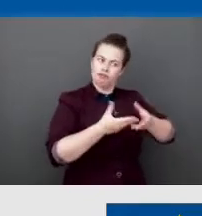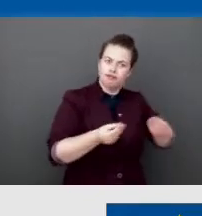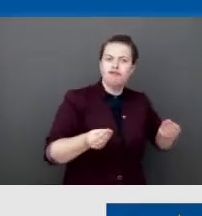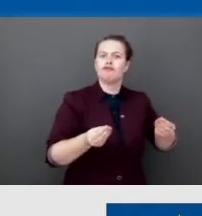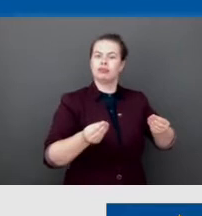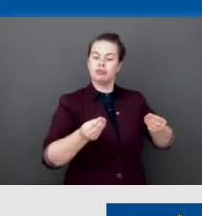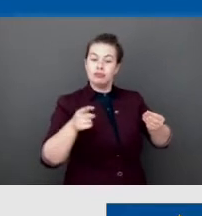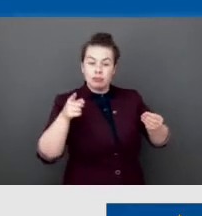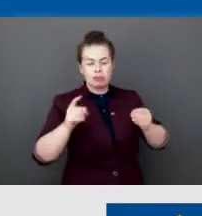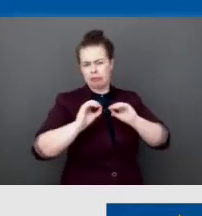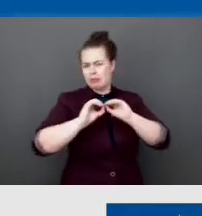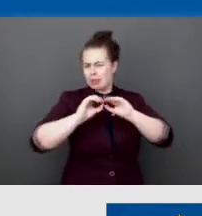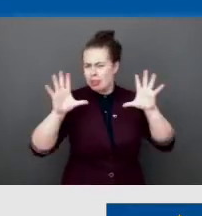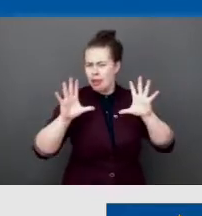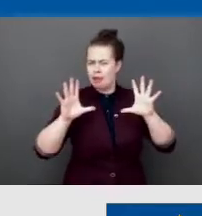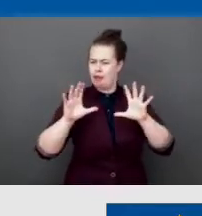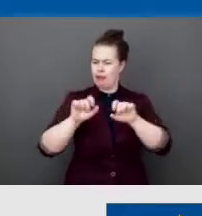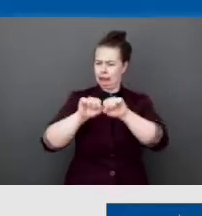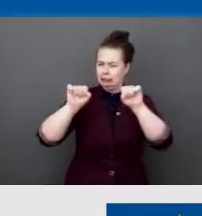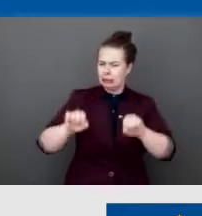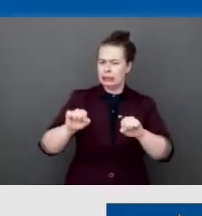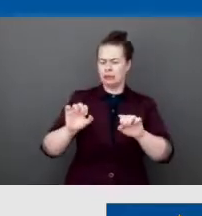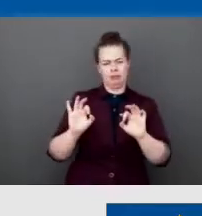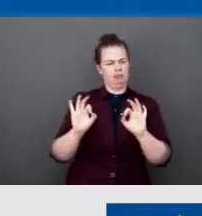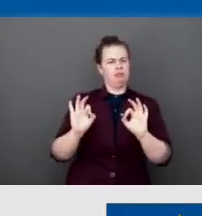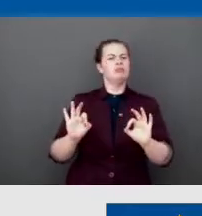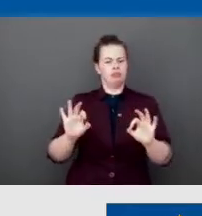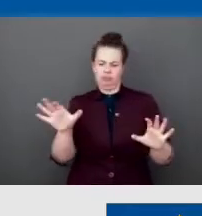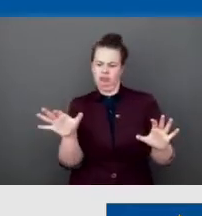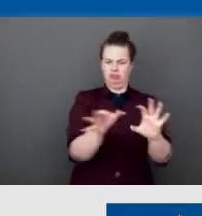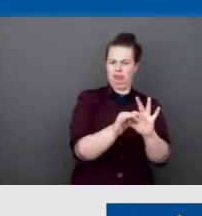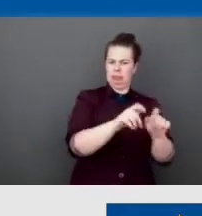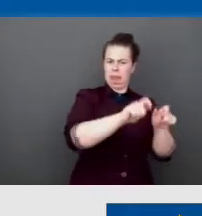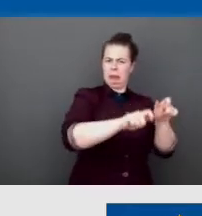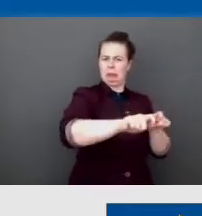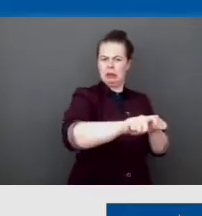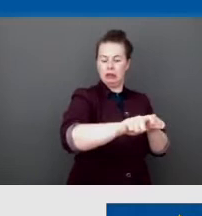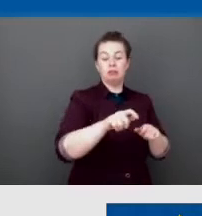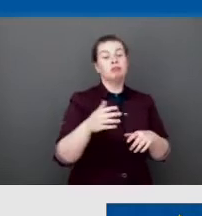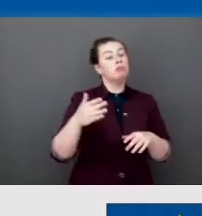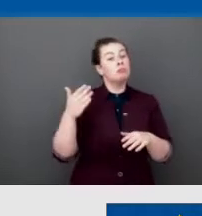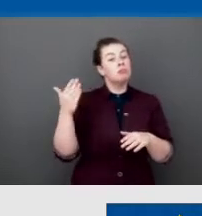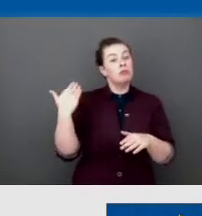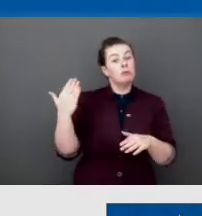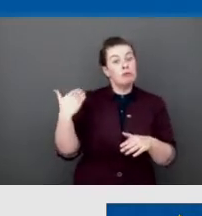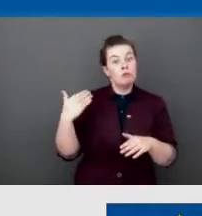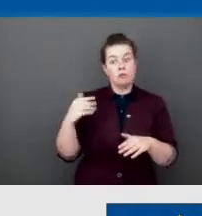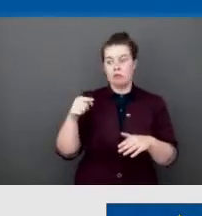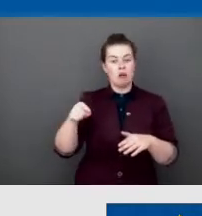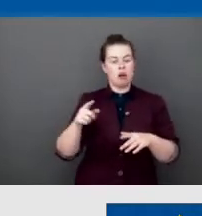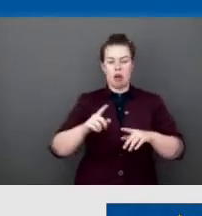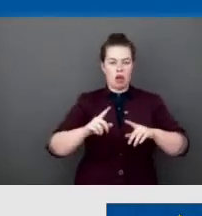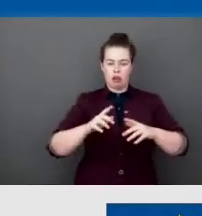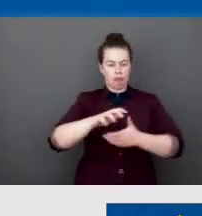monitoring, and care. The new units try to have clear referral mechanisms, This is a major change from the